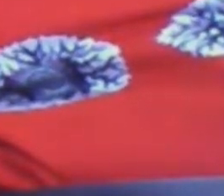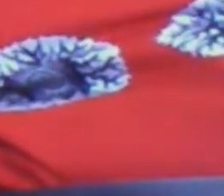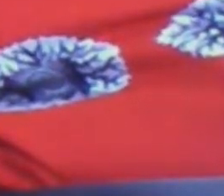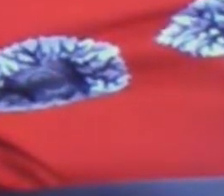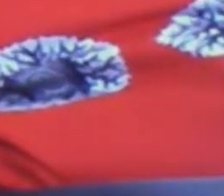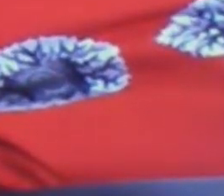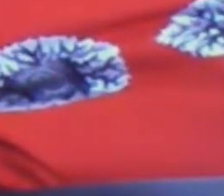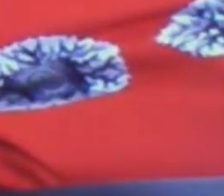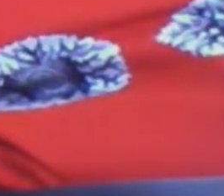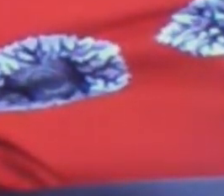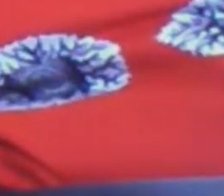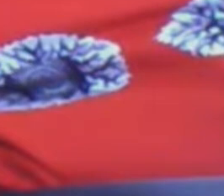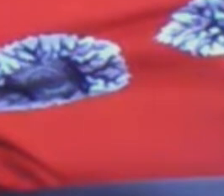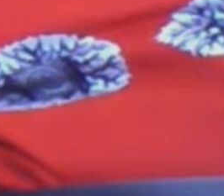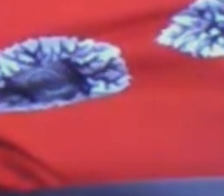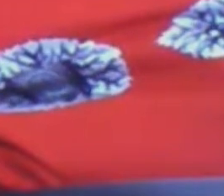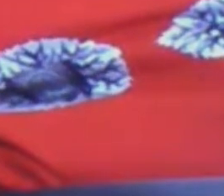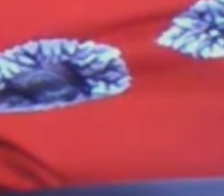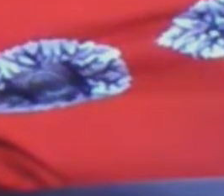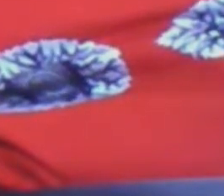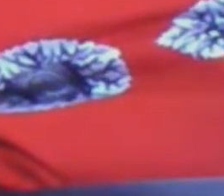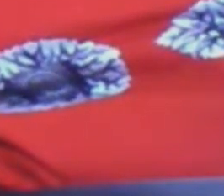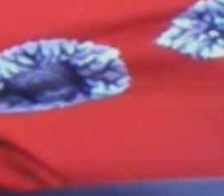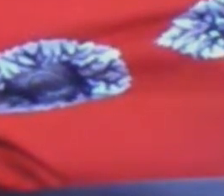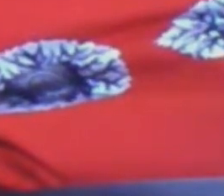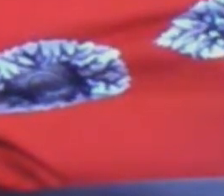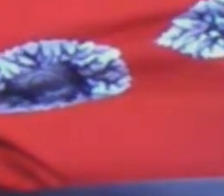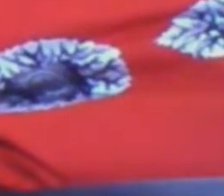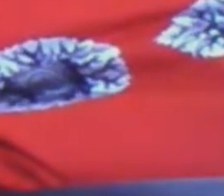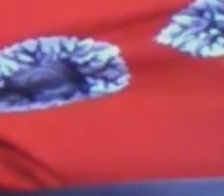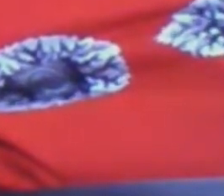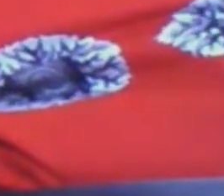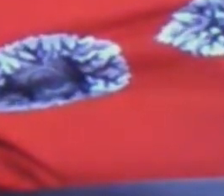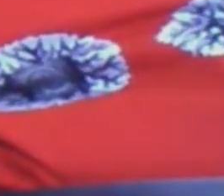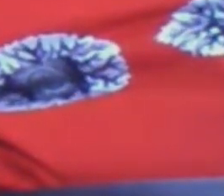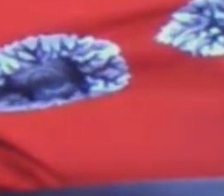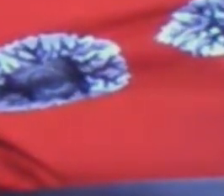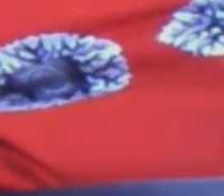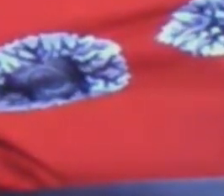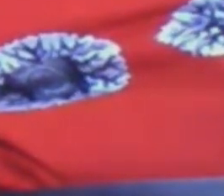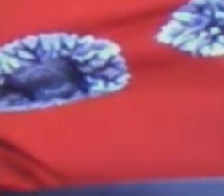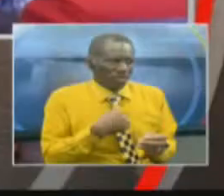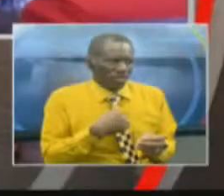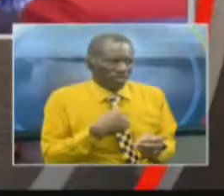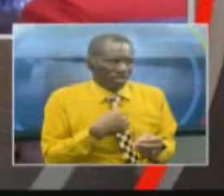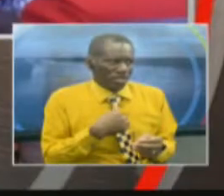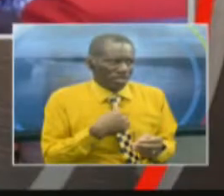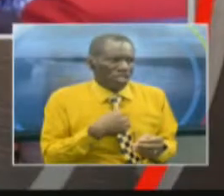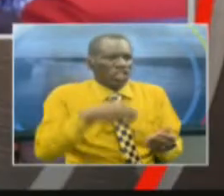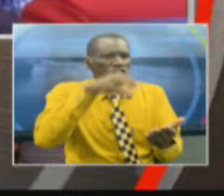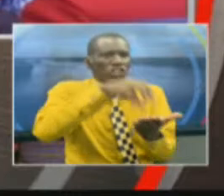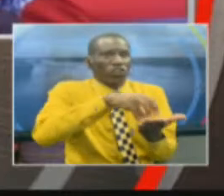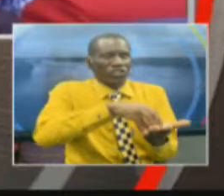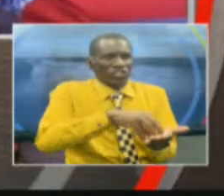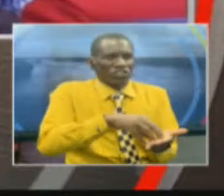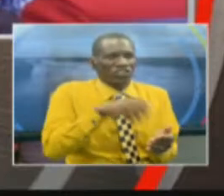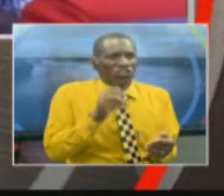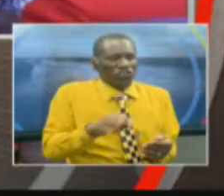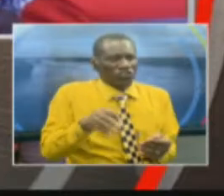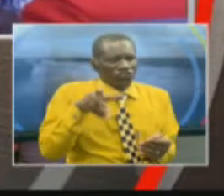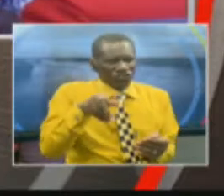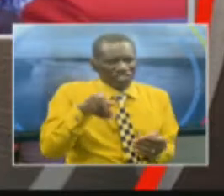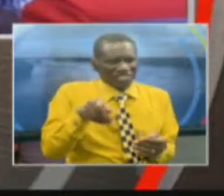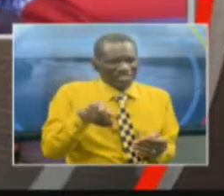her as busy as possible because my cousin already told me the condition of her, and I